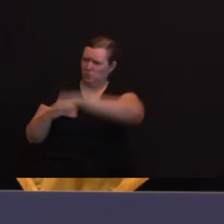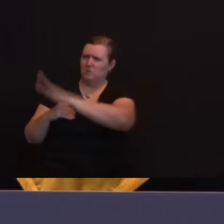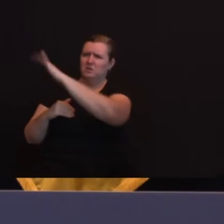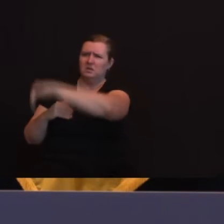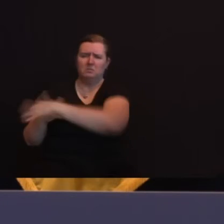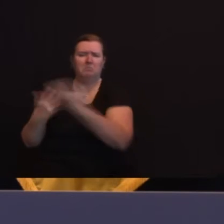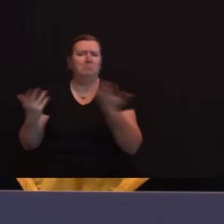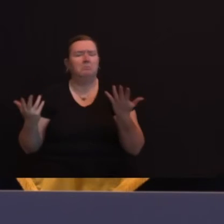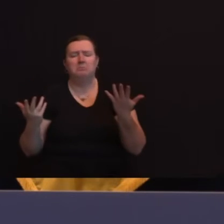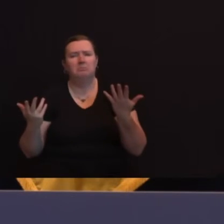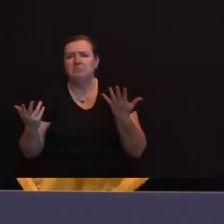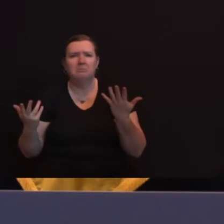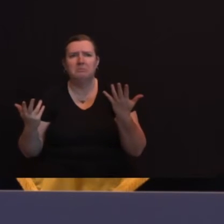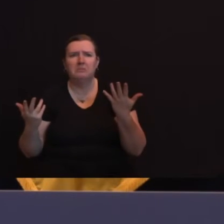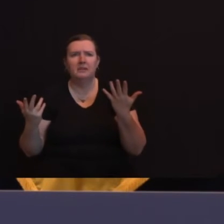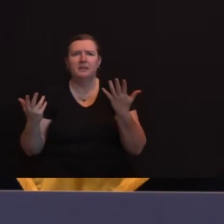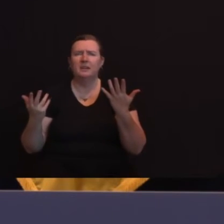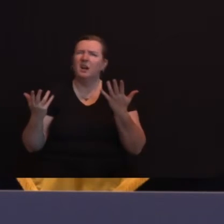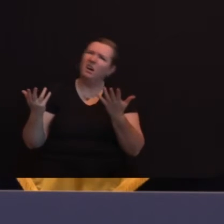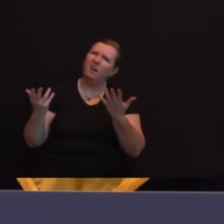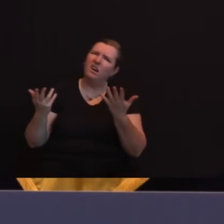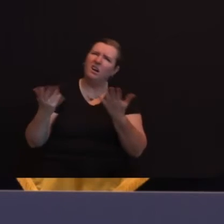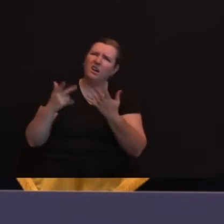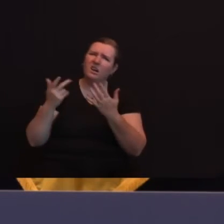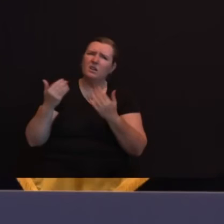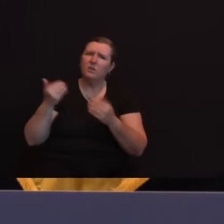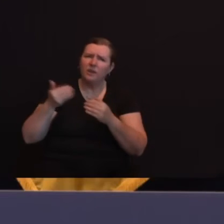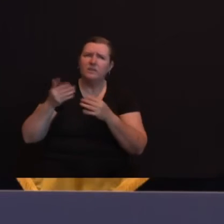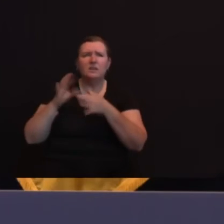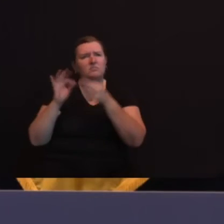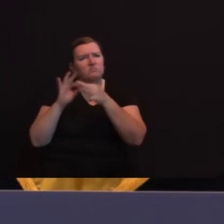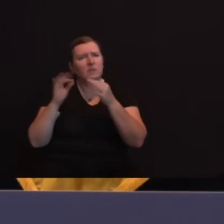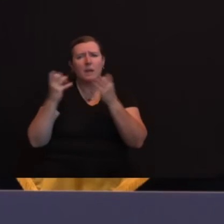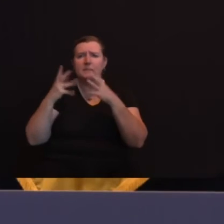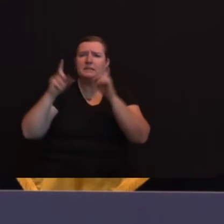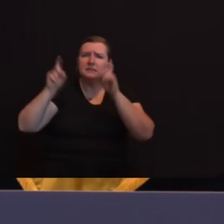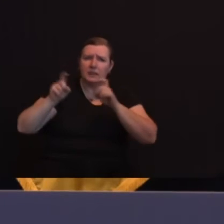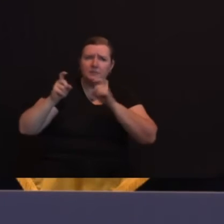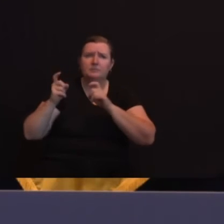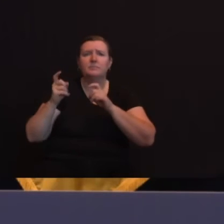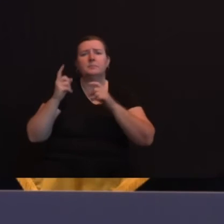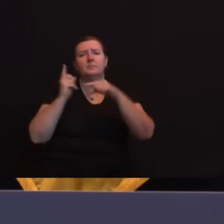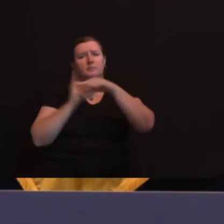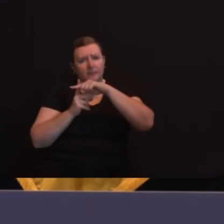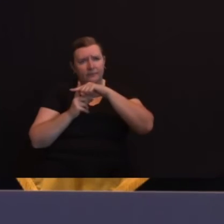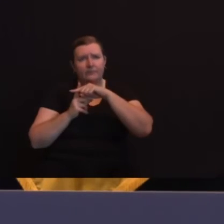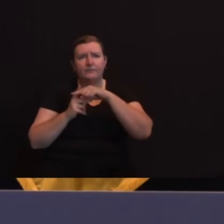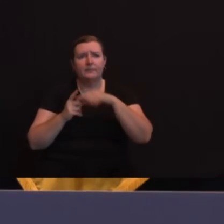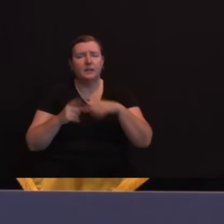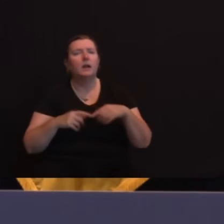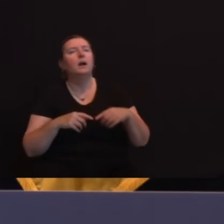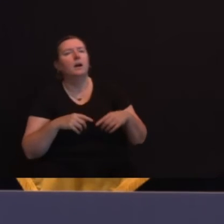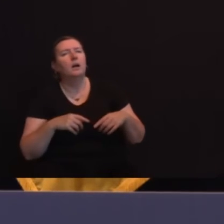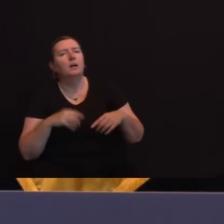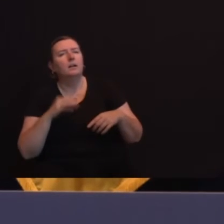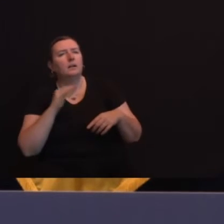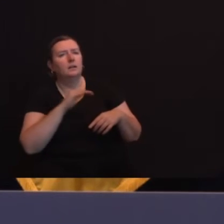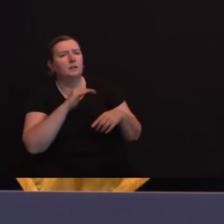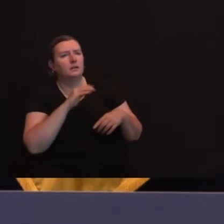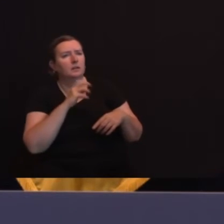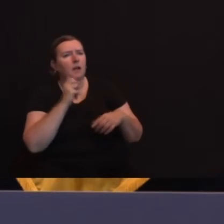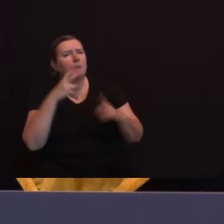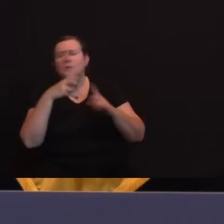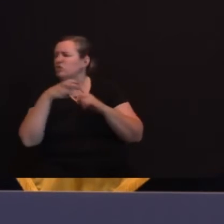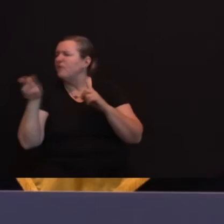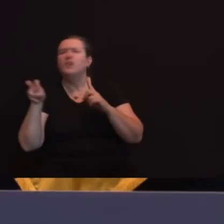mentioning the amount of tests done? Judy, how many on divert and any more color on long-term care? I know you already gave some in your remarks, but